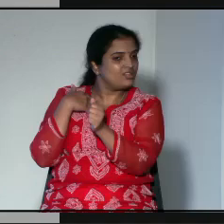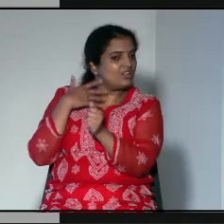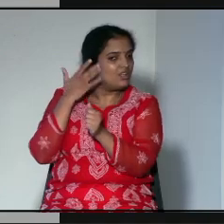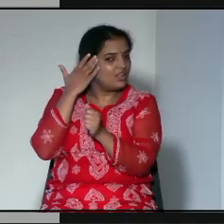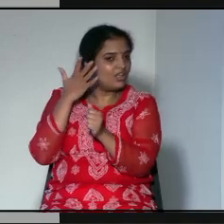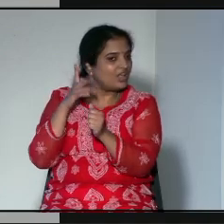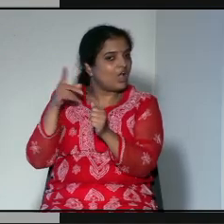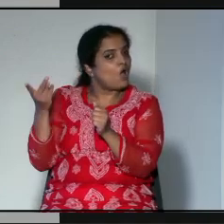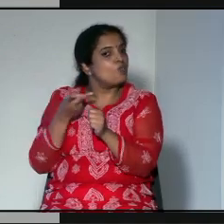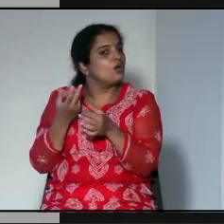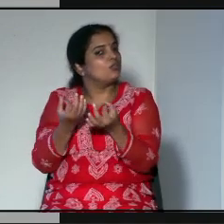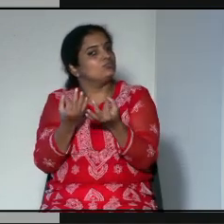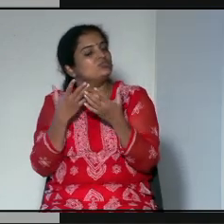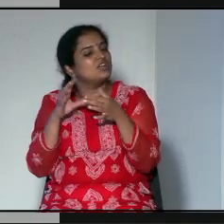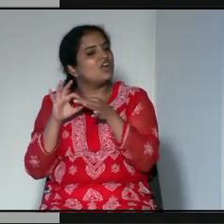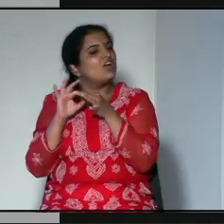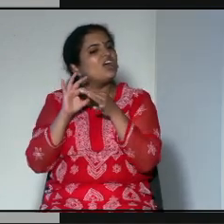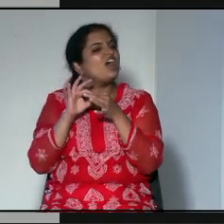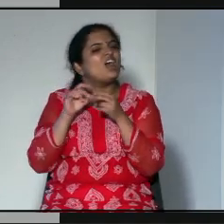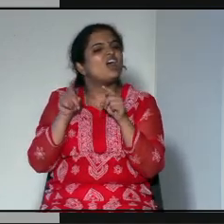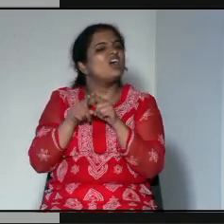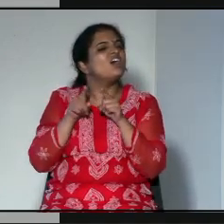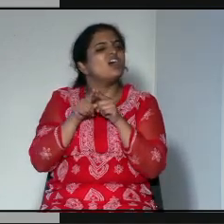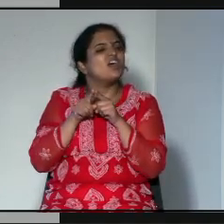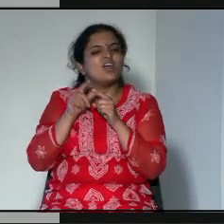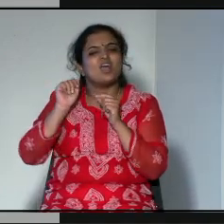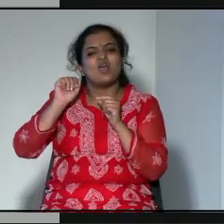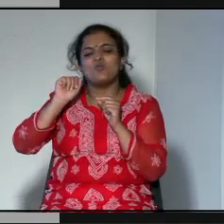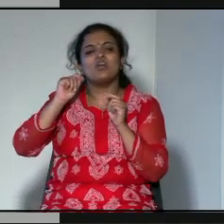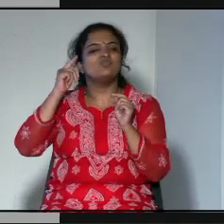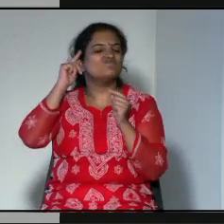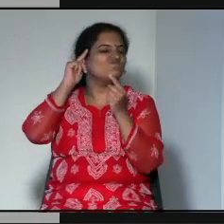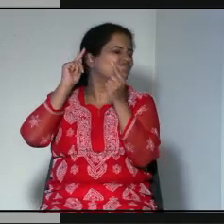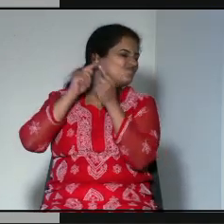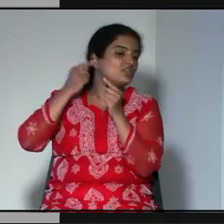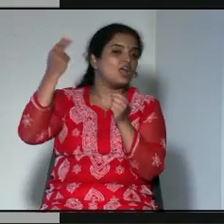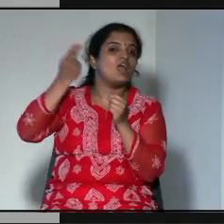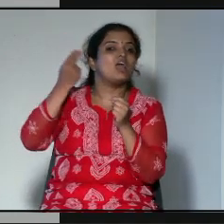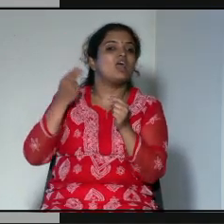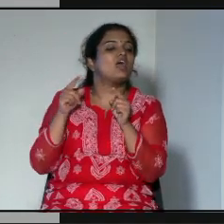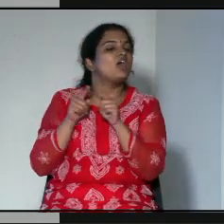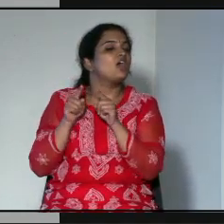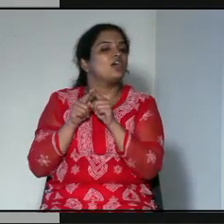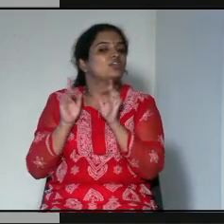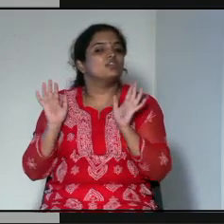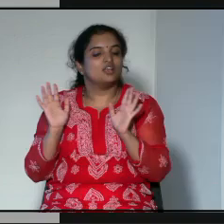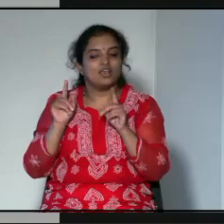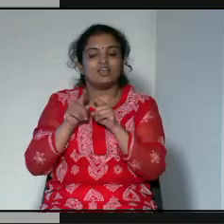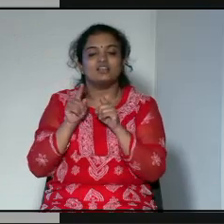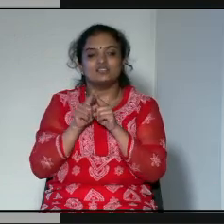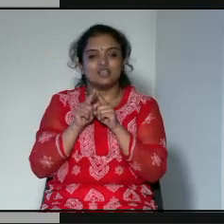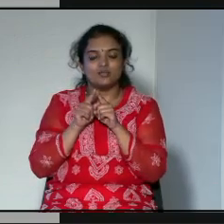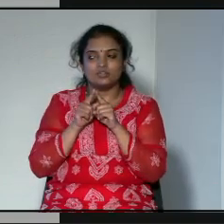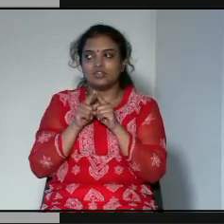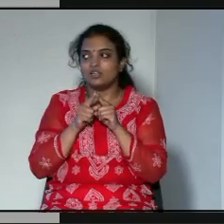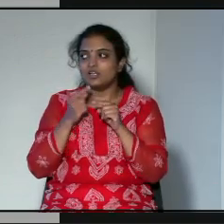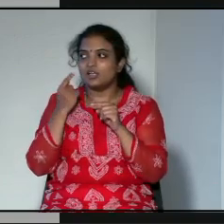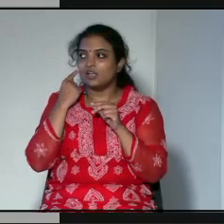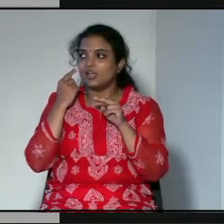an unconventional relationship, and it speaks of her living out of the mold in many ways, because it